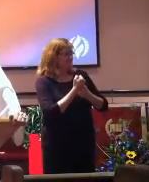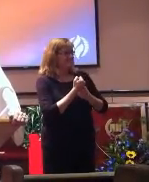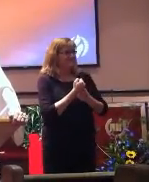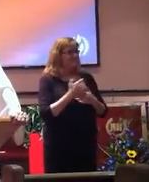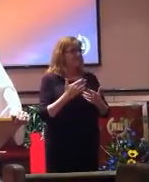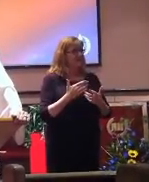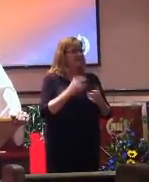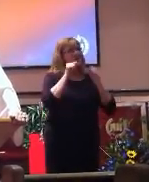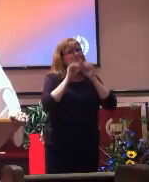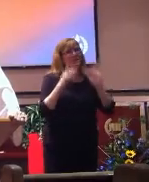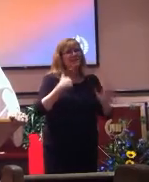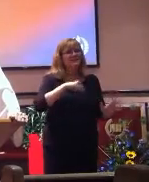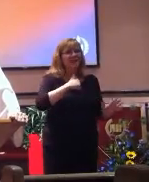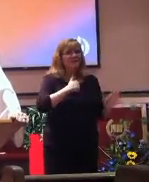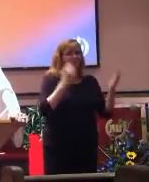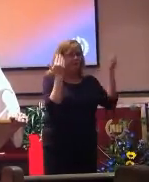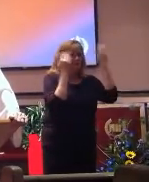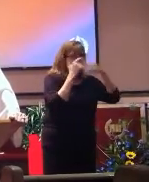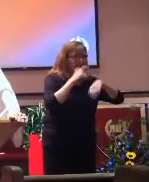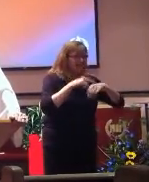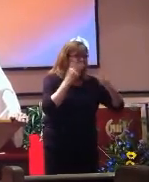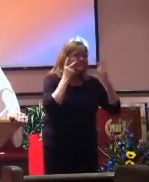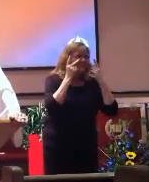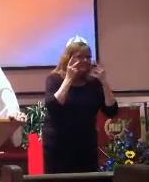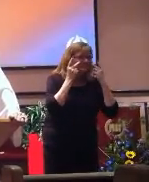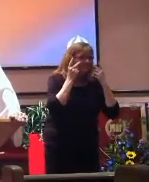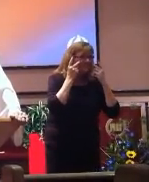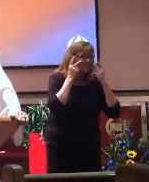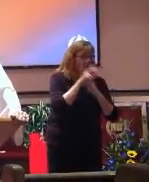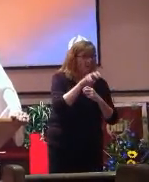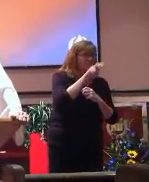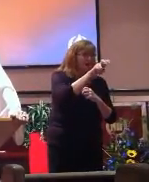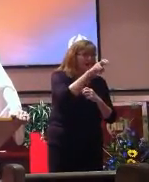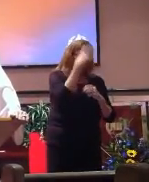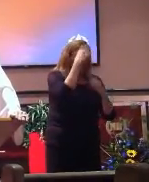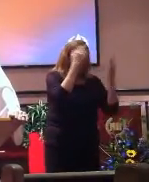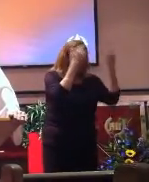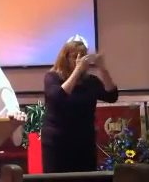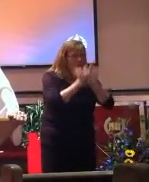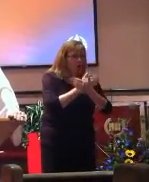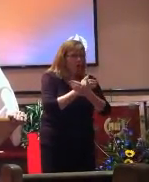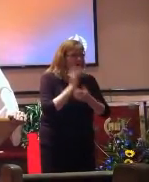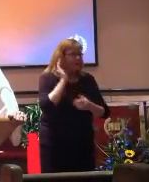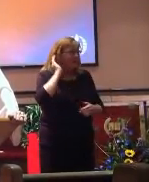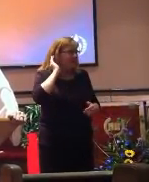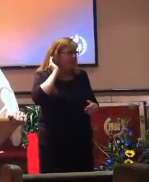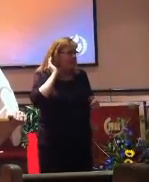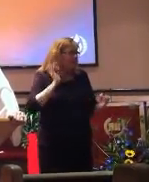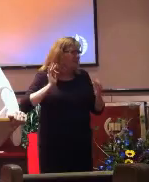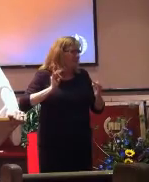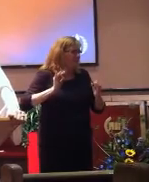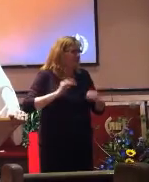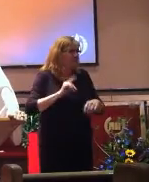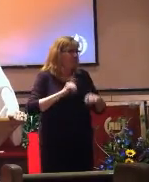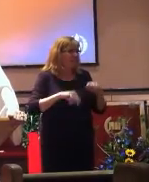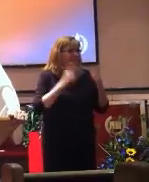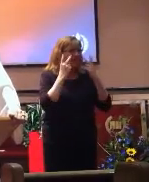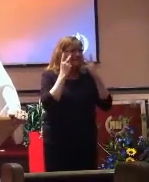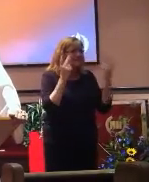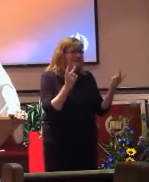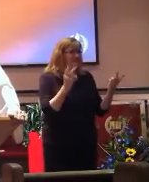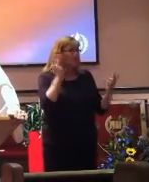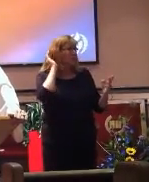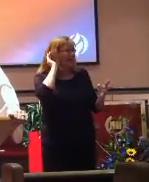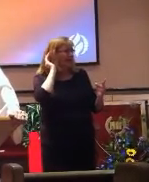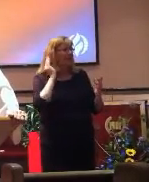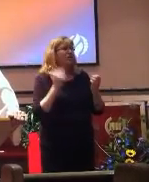us with night vision where we travel in the dark, keen hearing where we have not sight, to hear